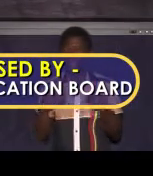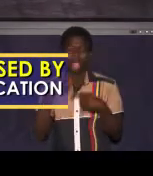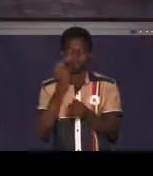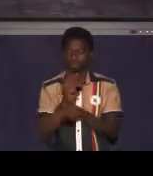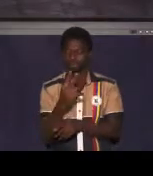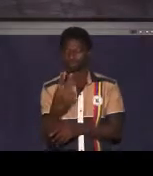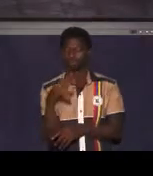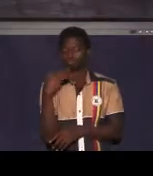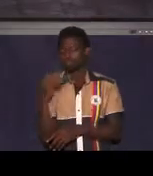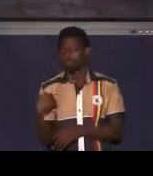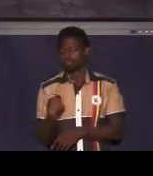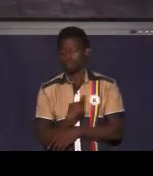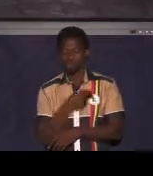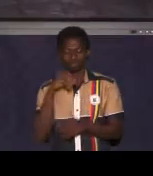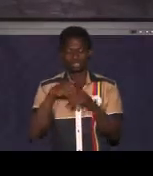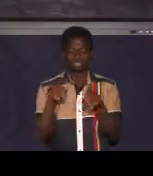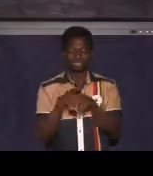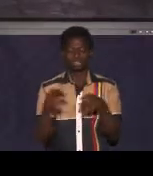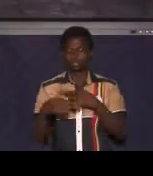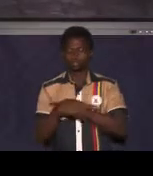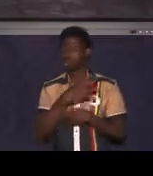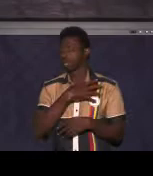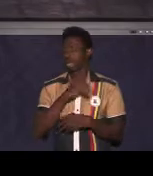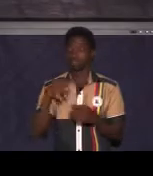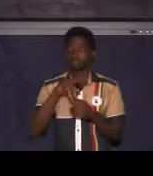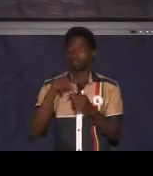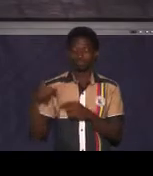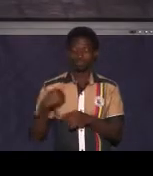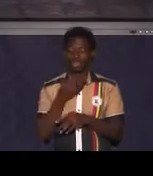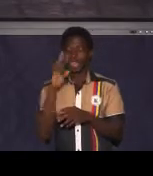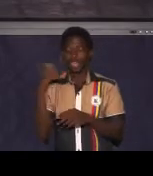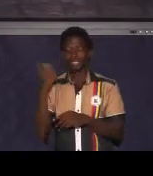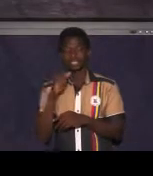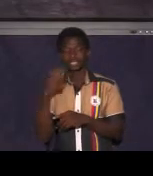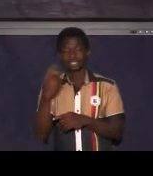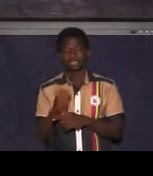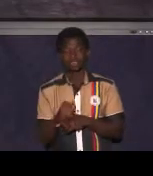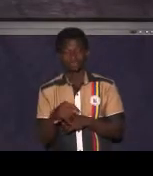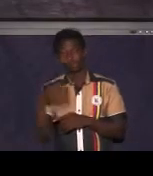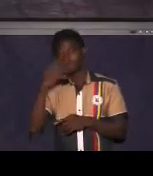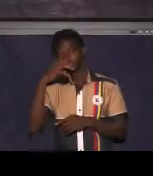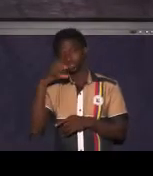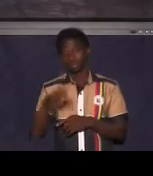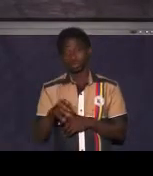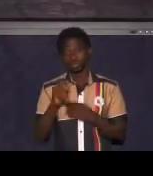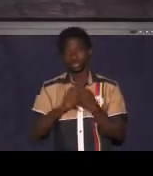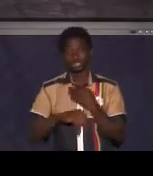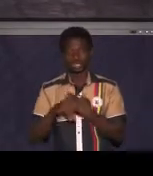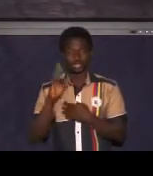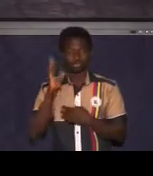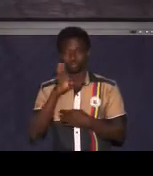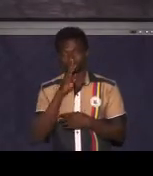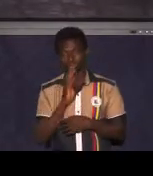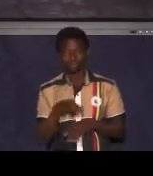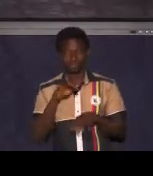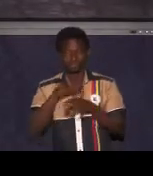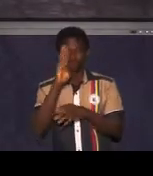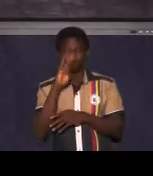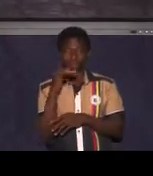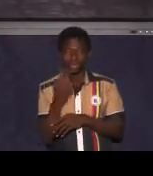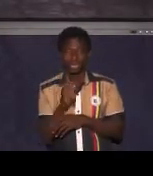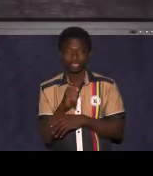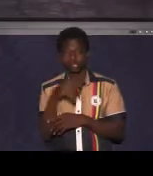two of us in the same room. Now when we are 10, know the temperature. That is to tell you that air is